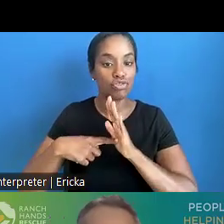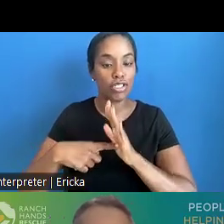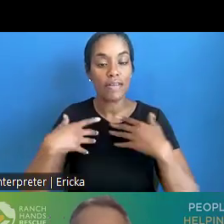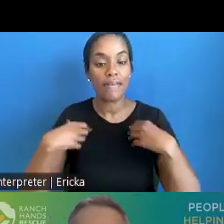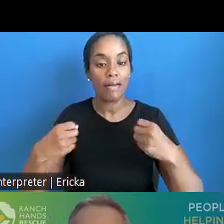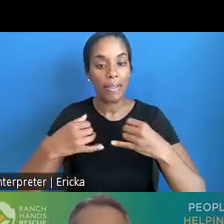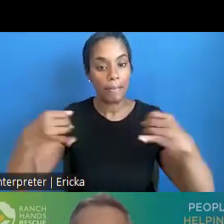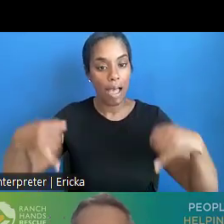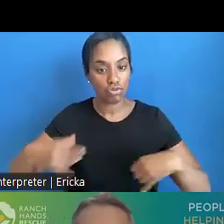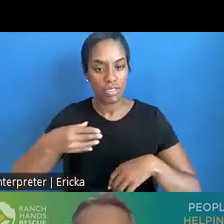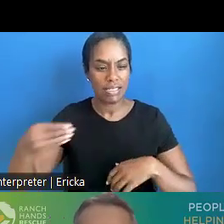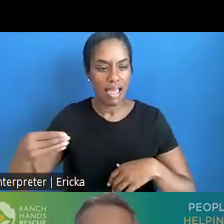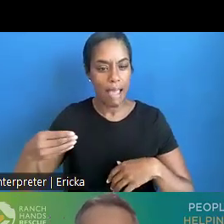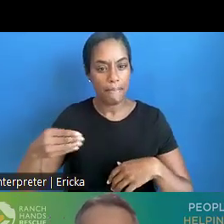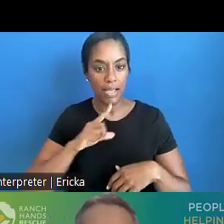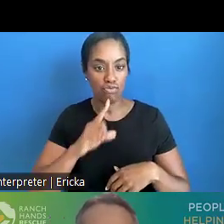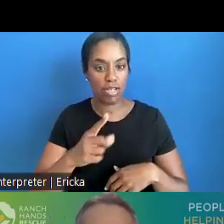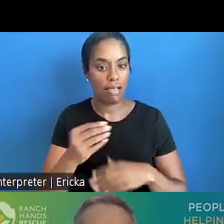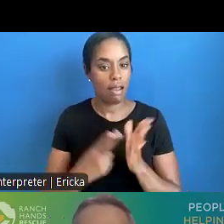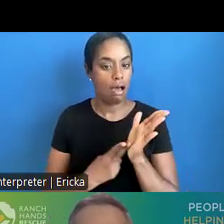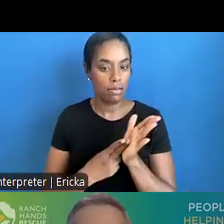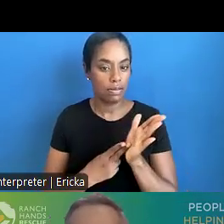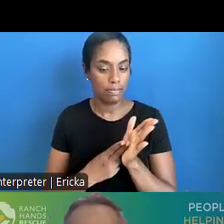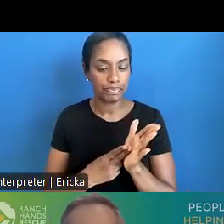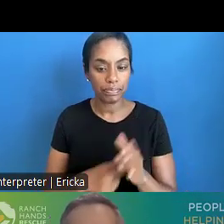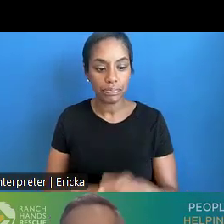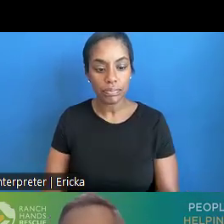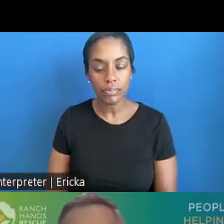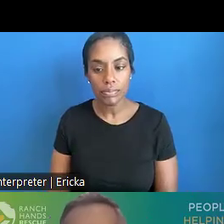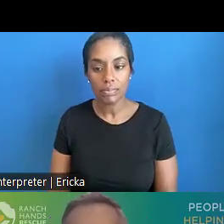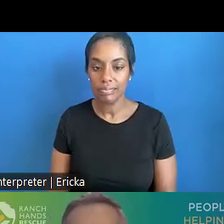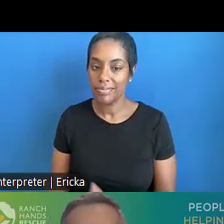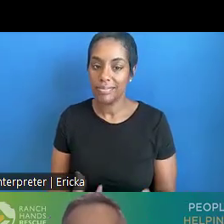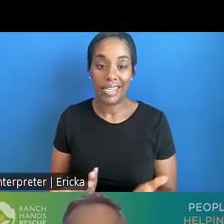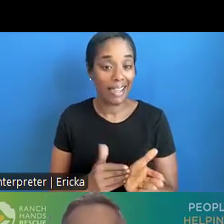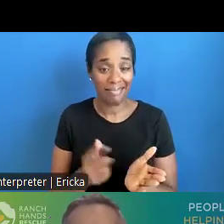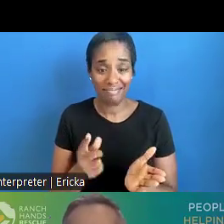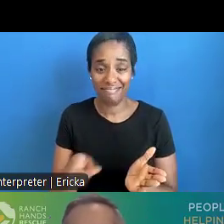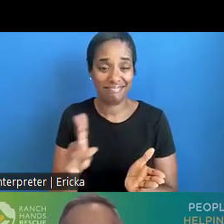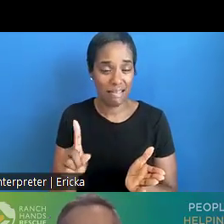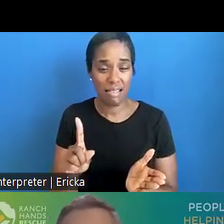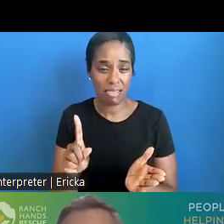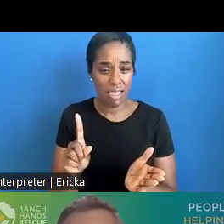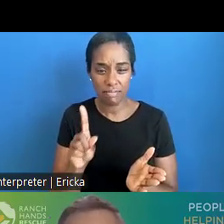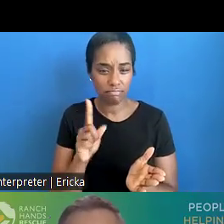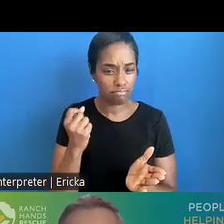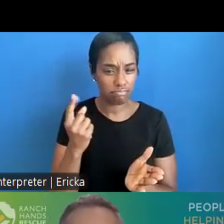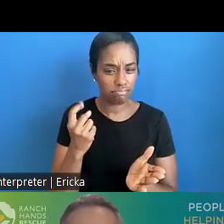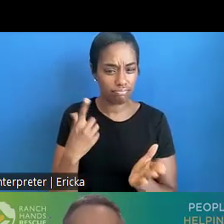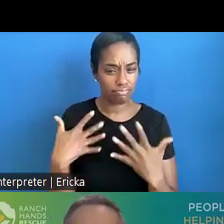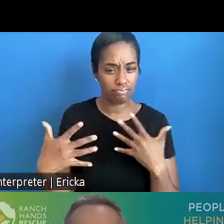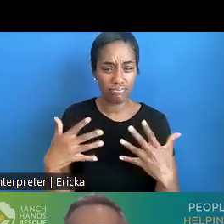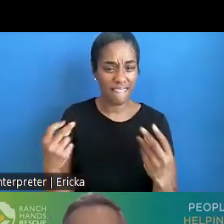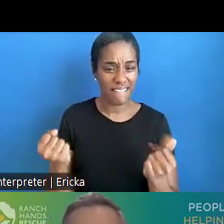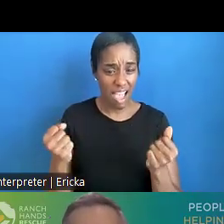boundaries, and the being real and being genuine. As we said earlier, they pick up on vibes. Their BS meters are very strong,